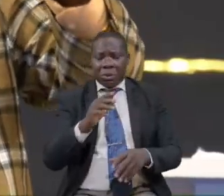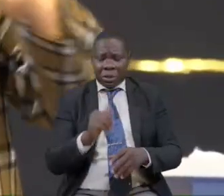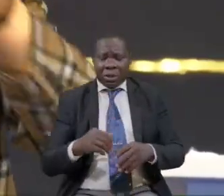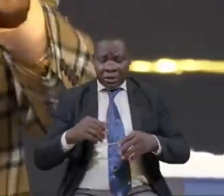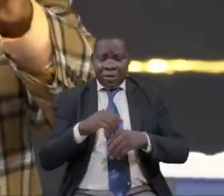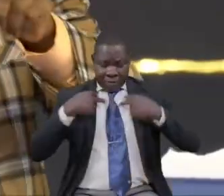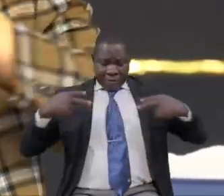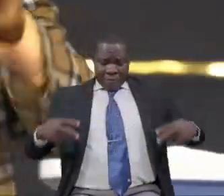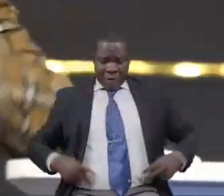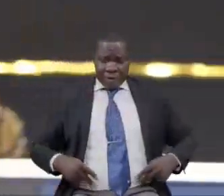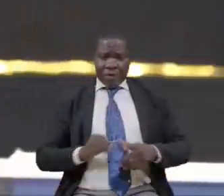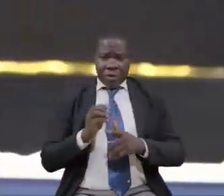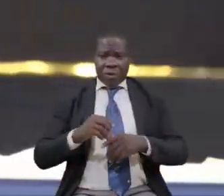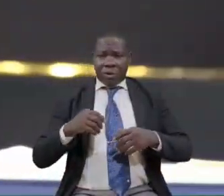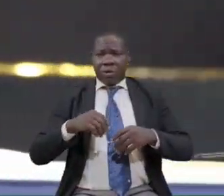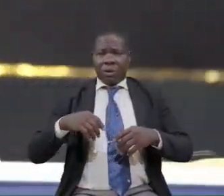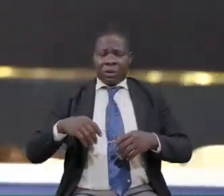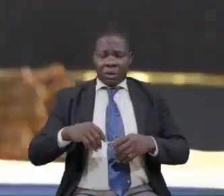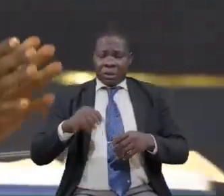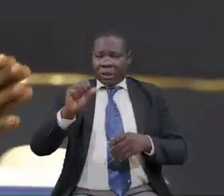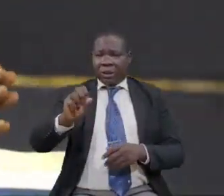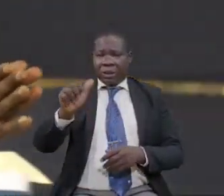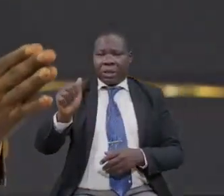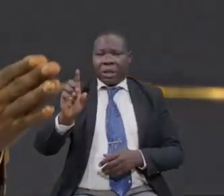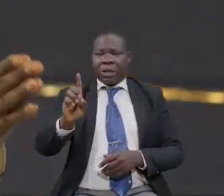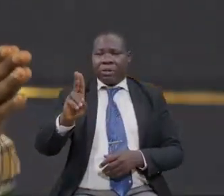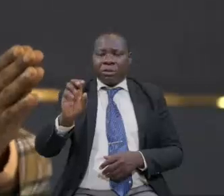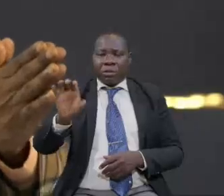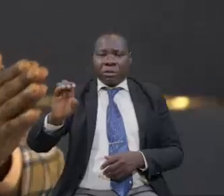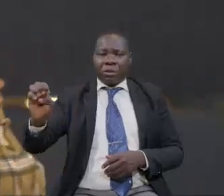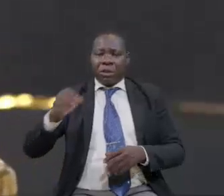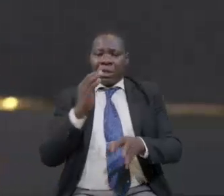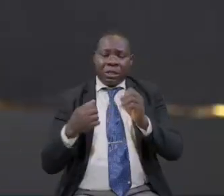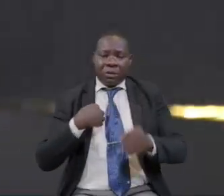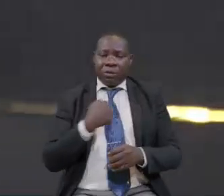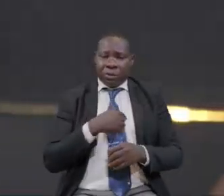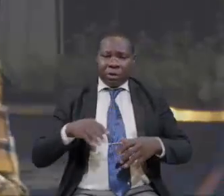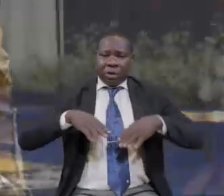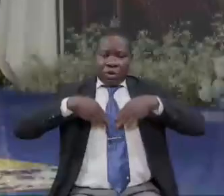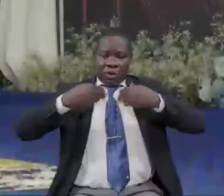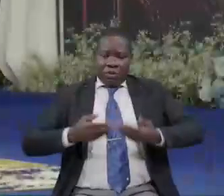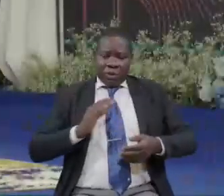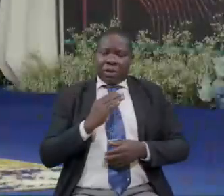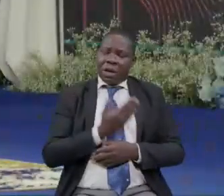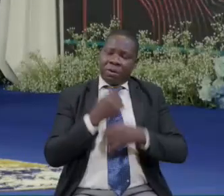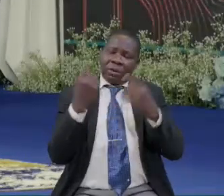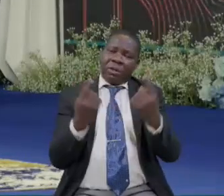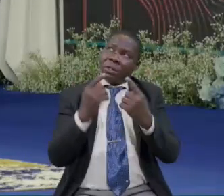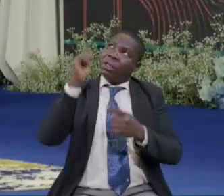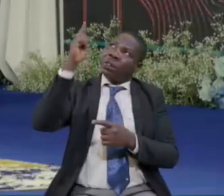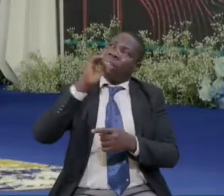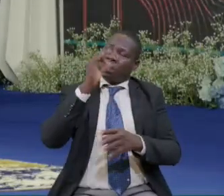If we confess our sins, he is faithful and just to